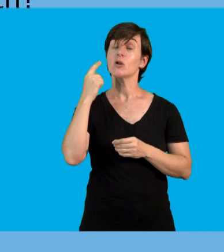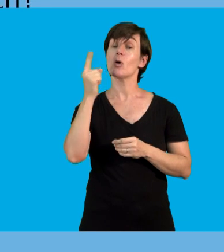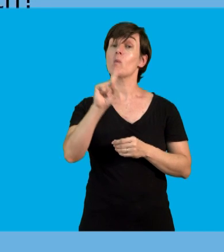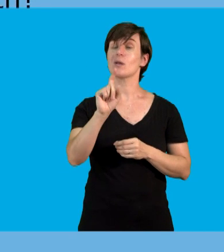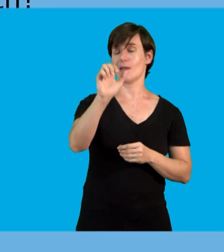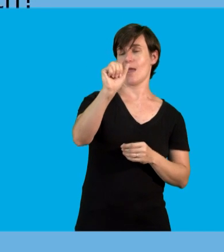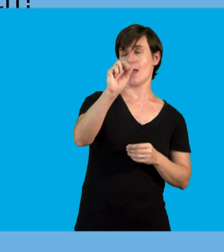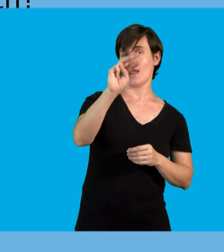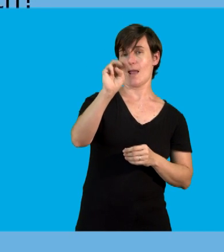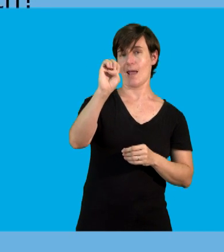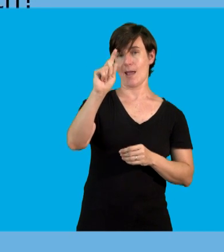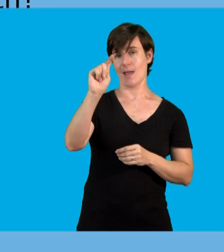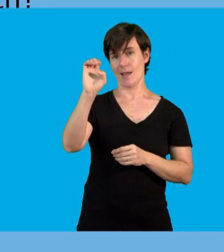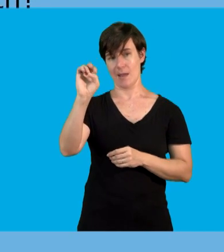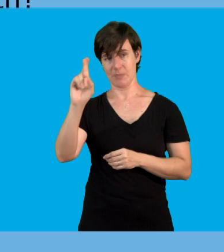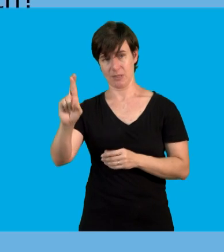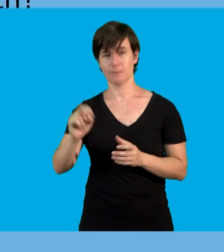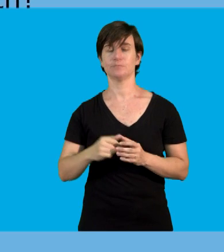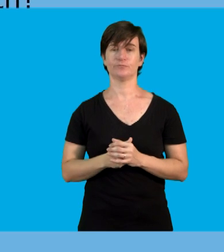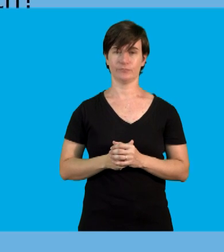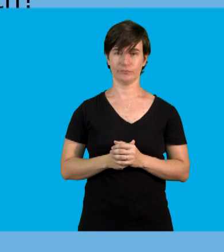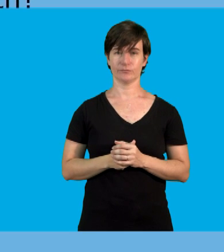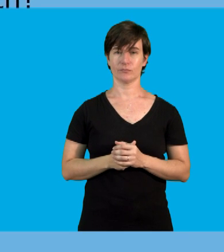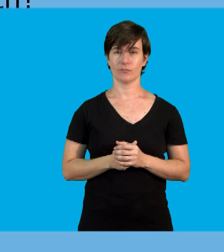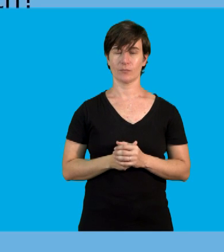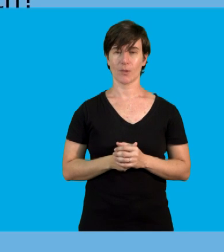strength, we know it's an ammeter.